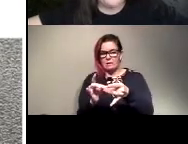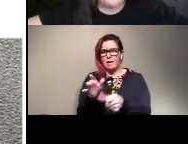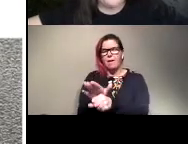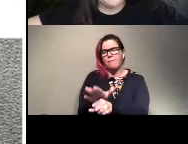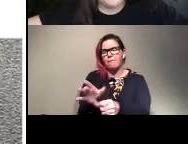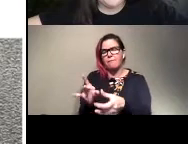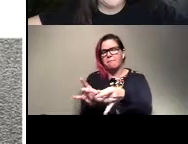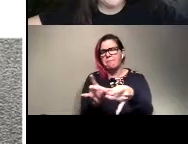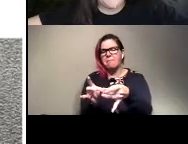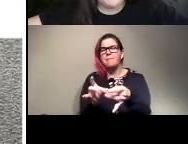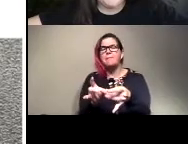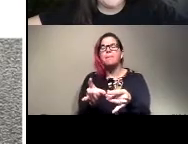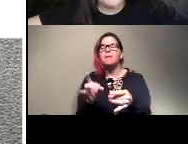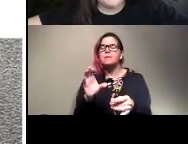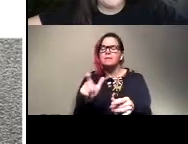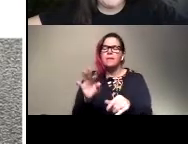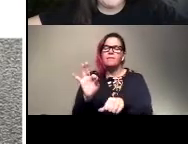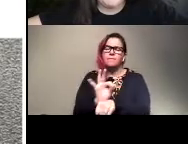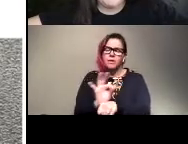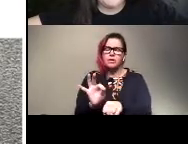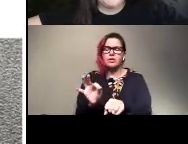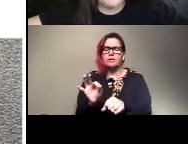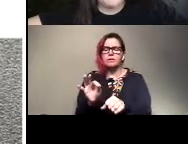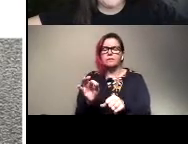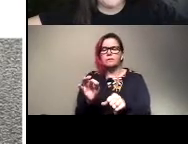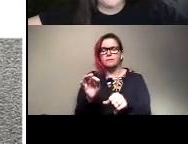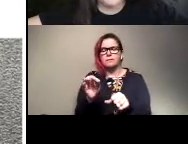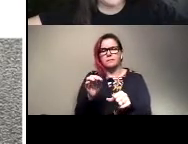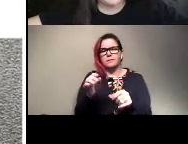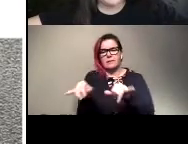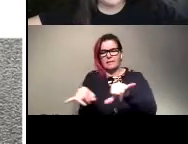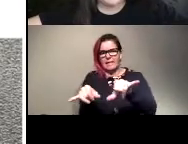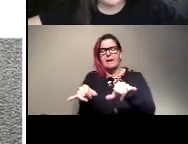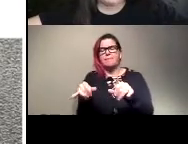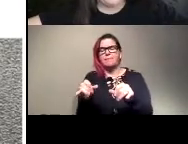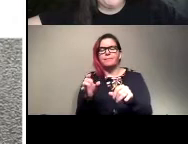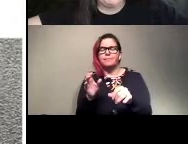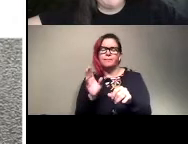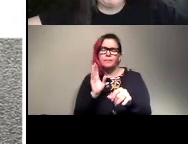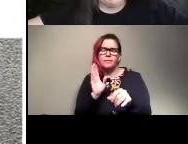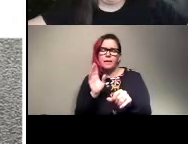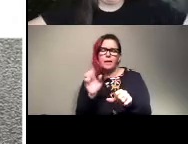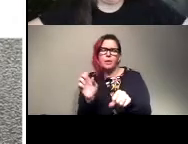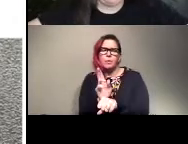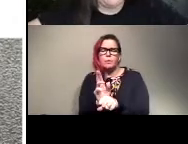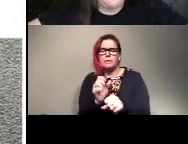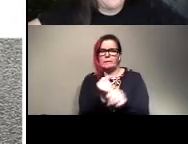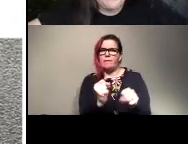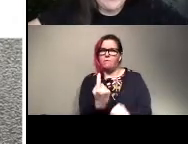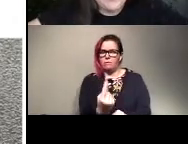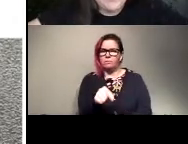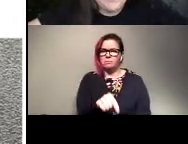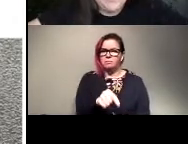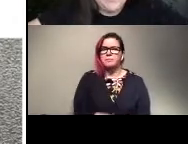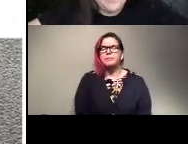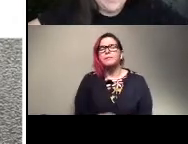of cellular functions that an antibiotic would target allows us to use that. So we can use a safe one. And so then that's what you'll